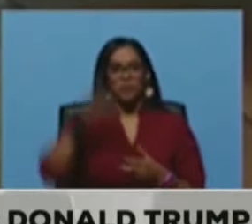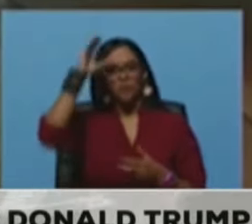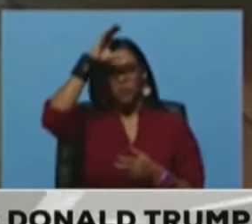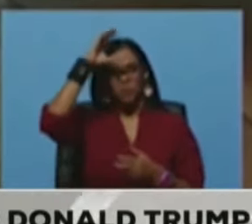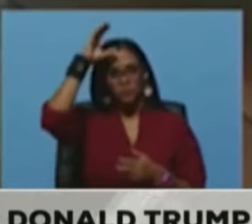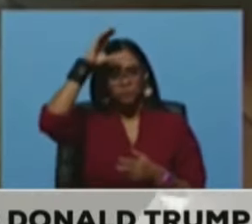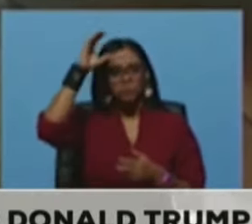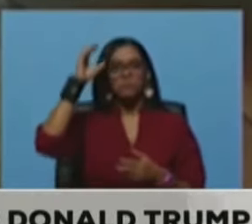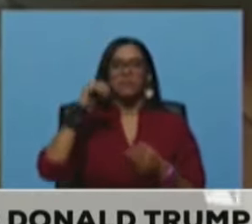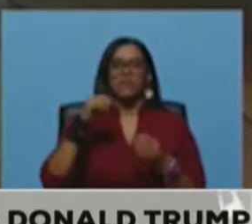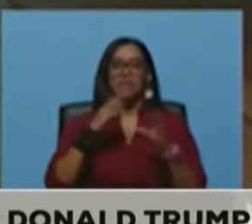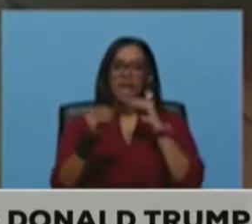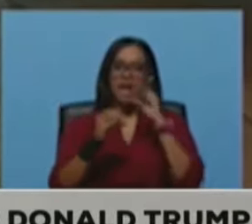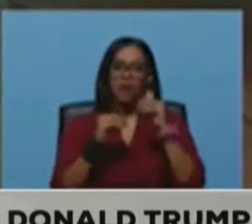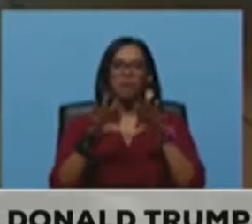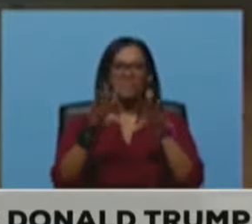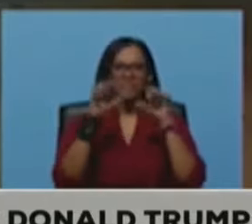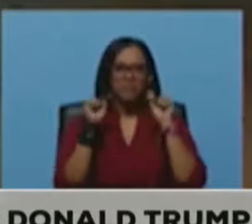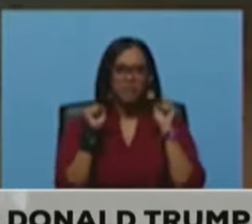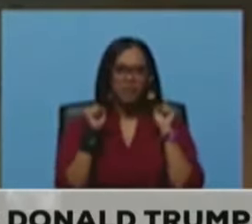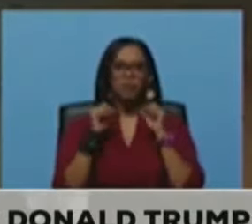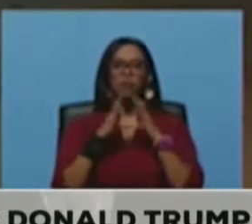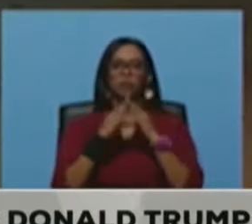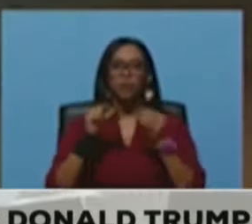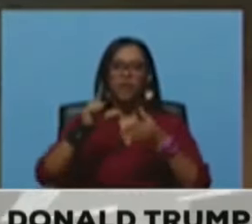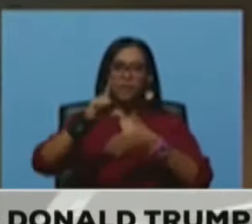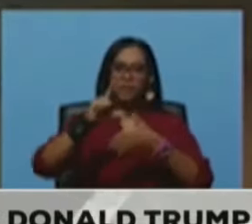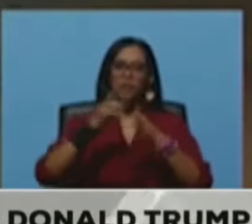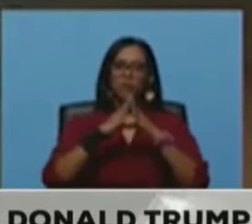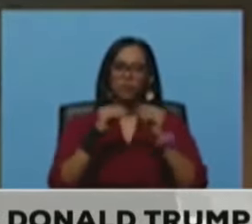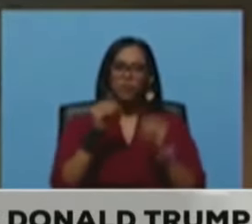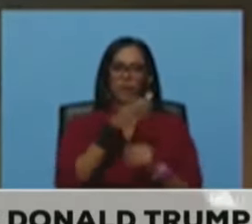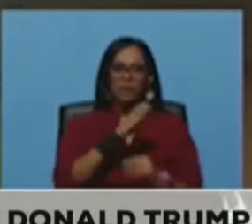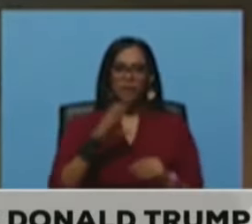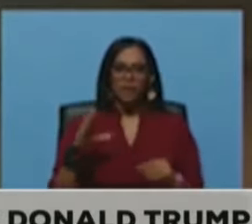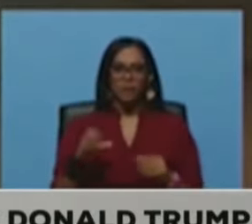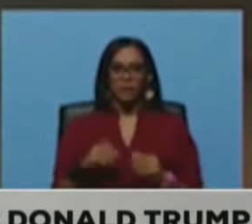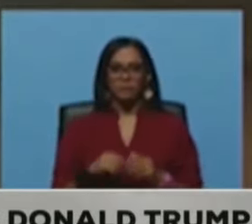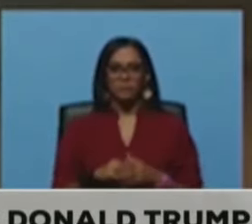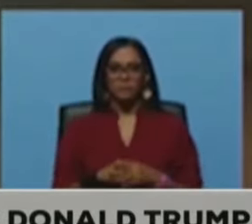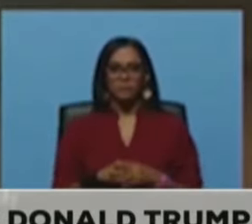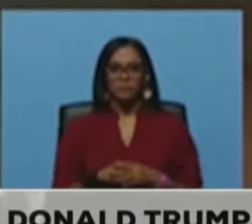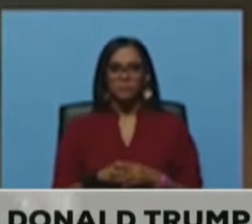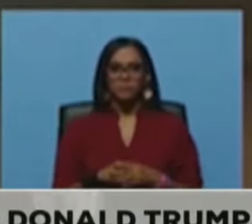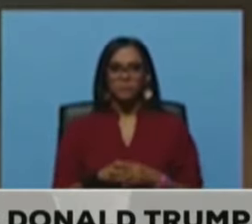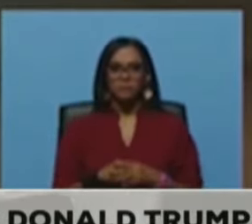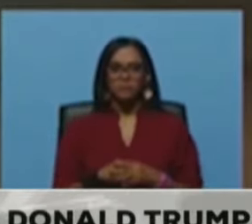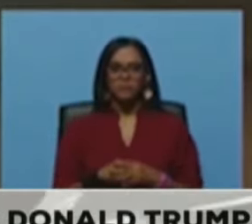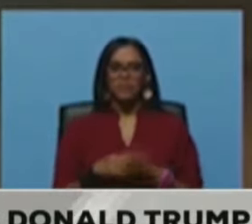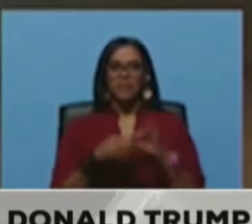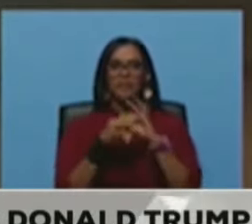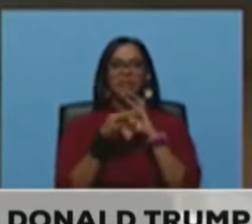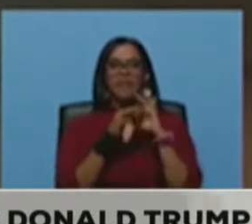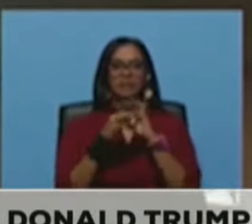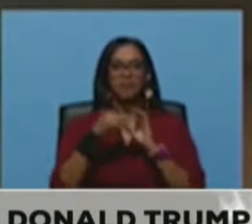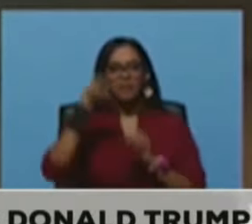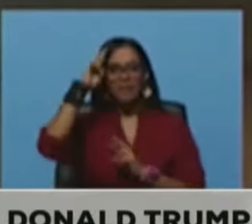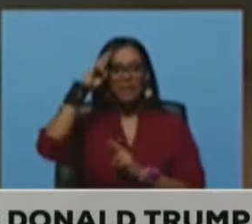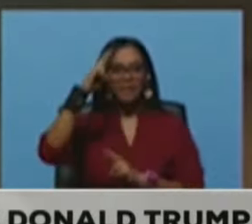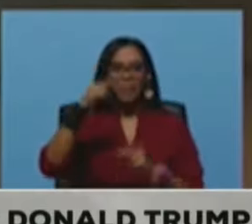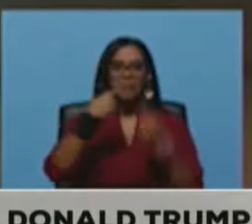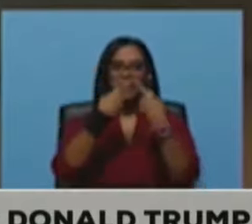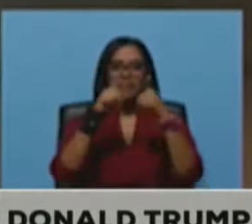been willing since Comandante Chavez, the Bolivarian Revolution, has seen former President Bill Clinton